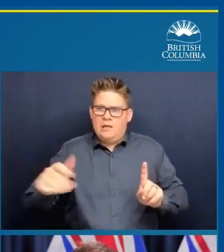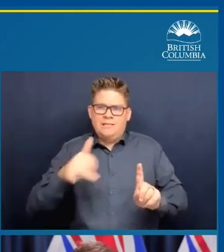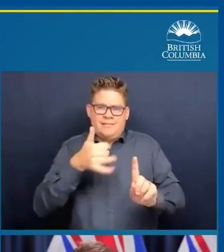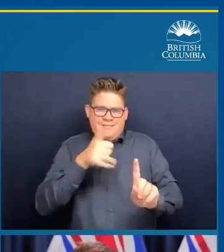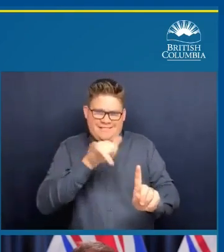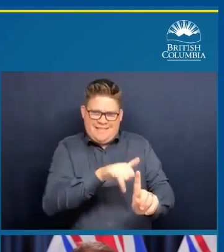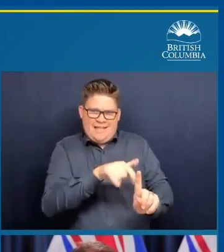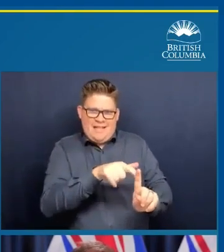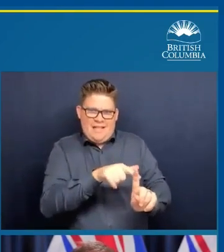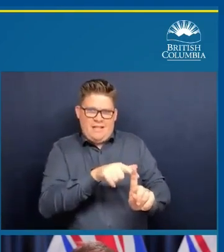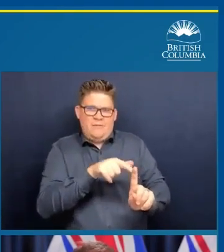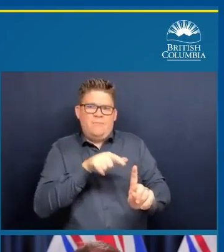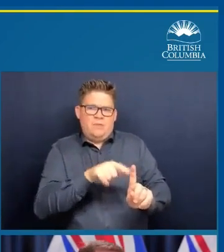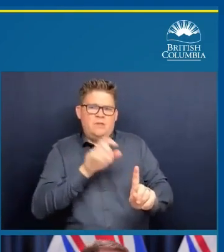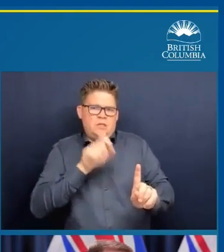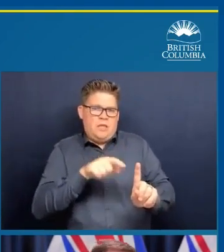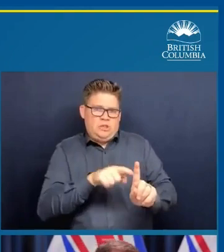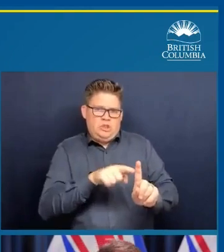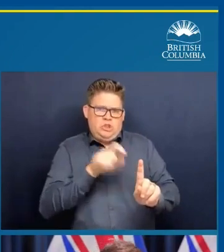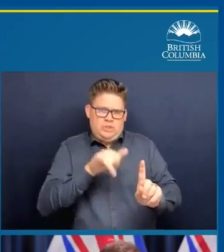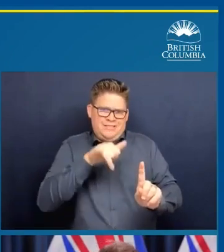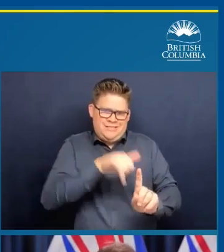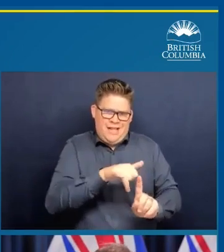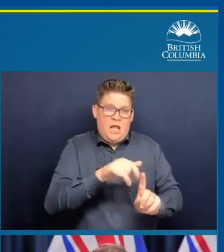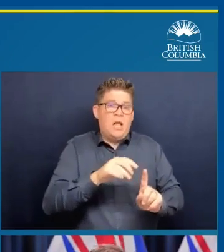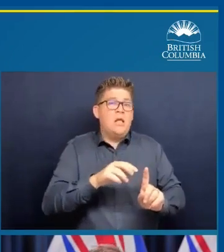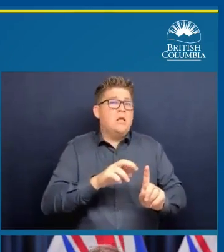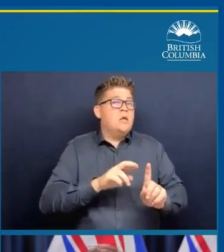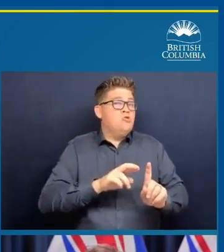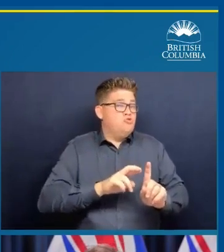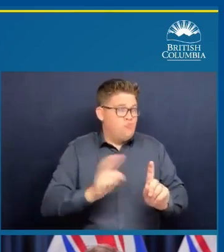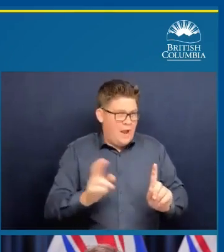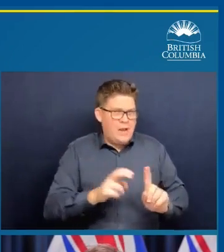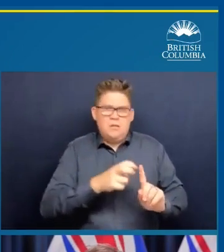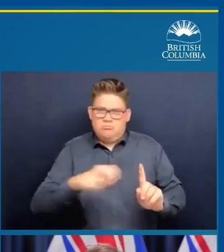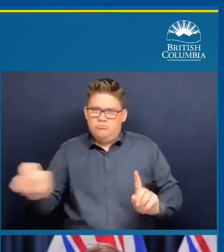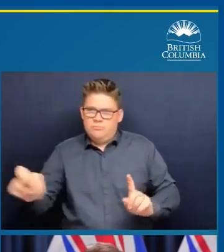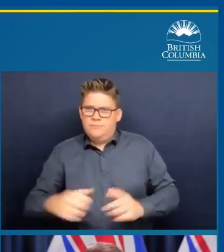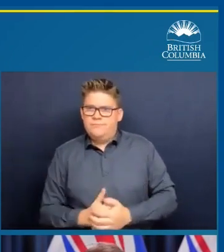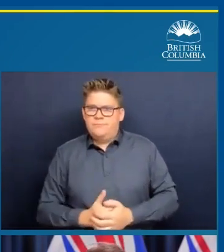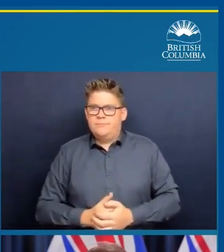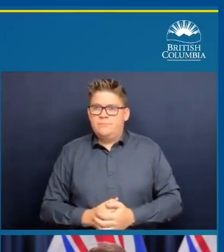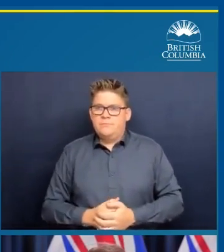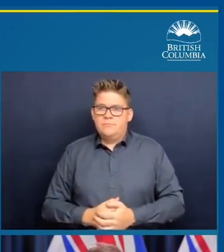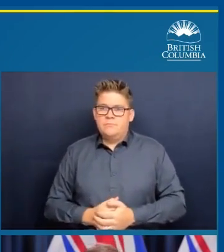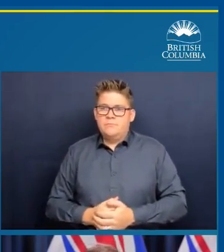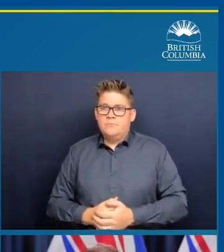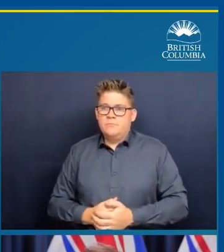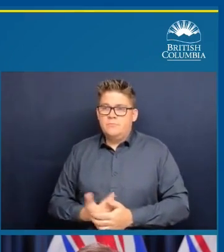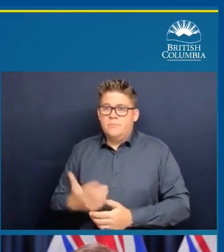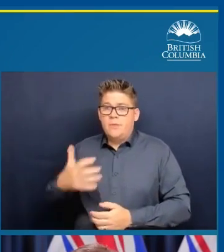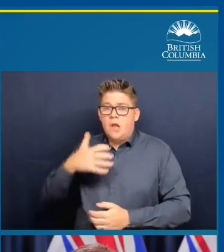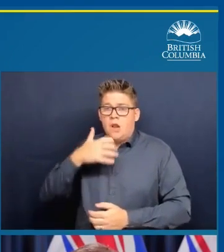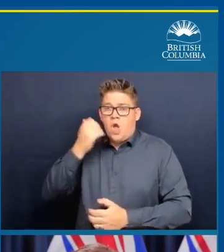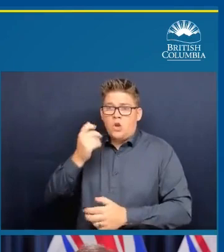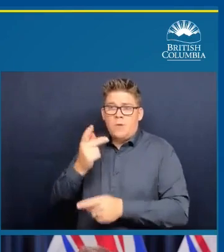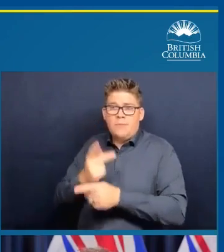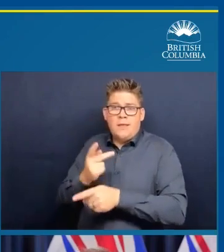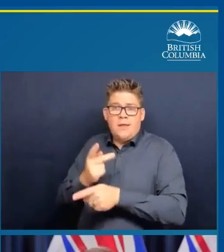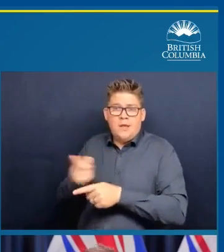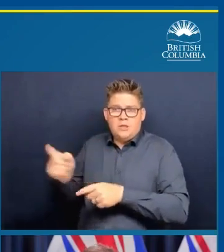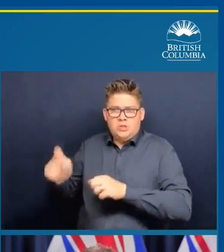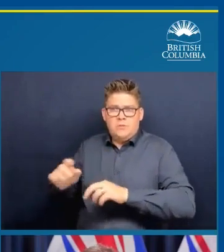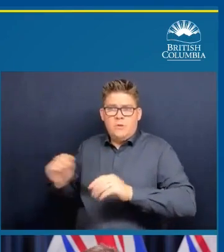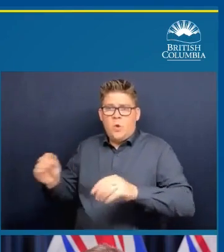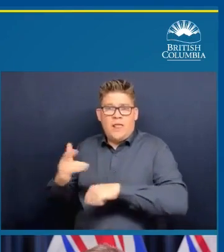are long-term care patients but in acute care moving over to long-term care and creating capacity at a time when there are capacity pressures in